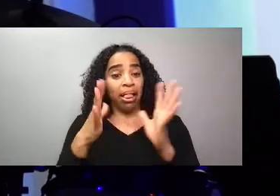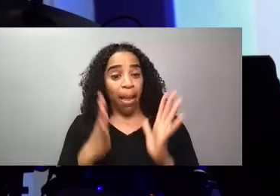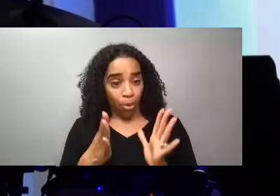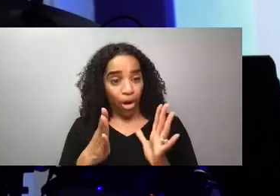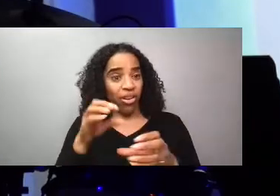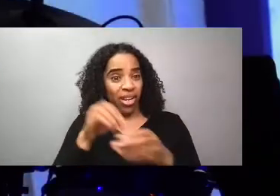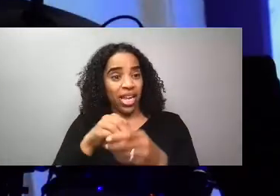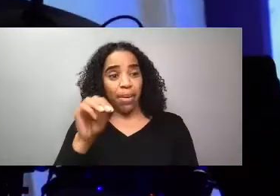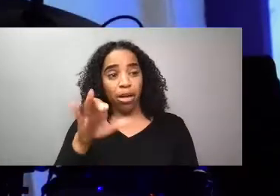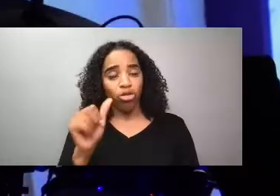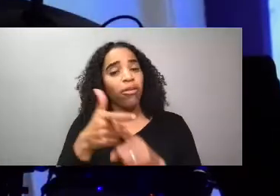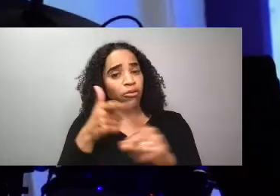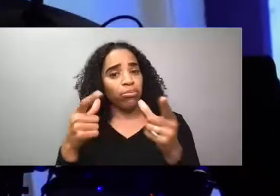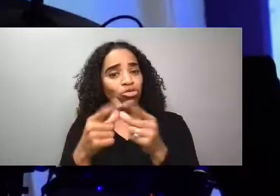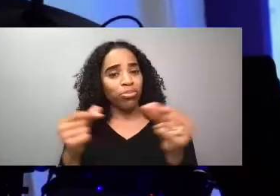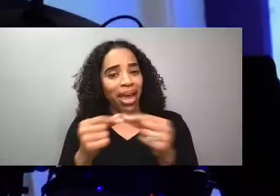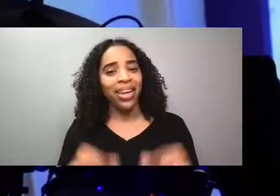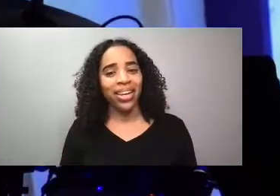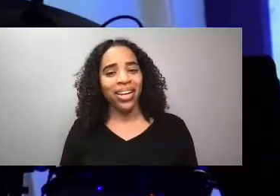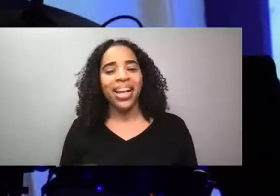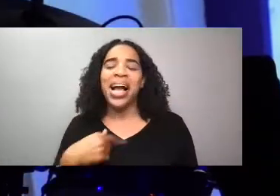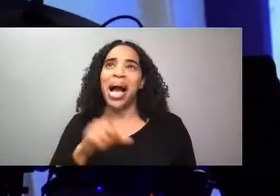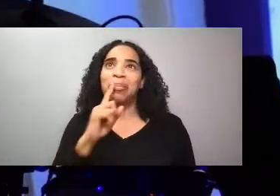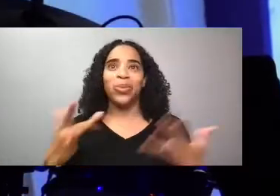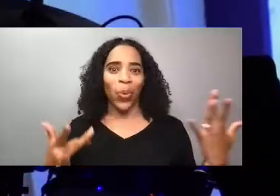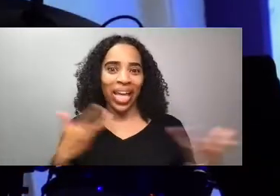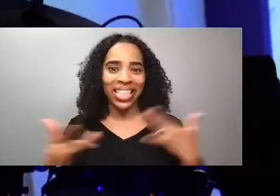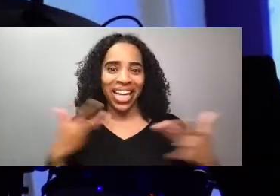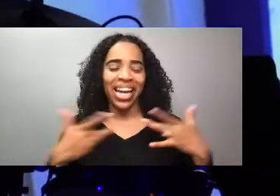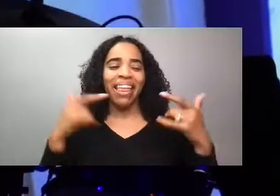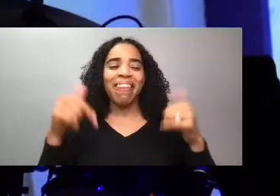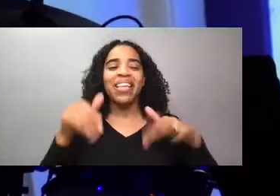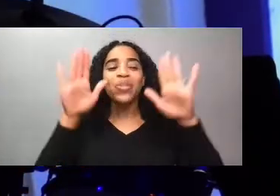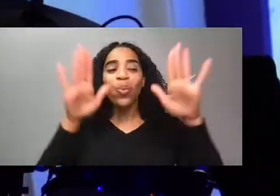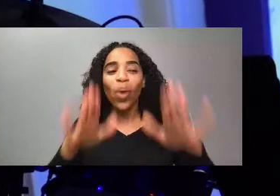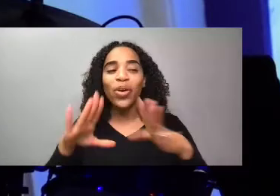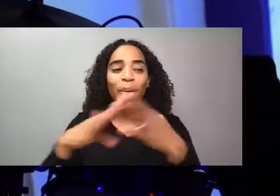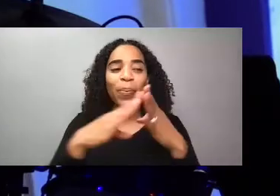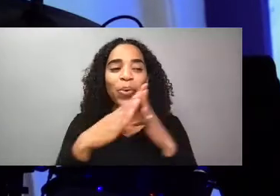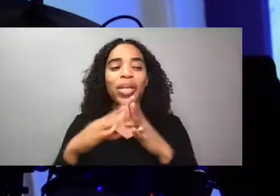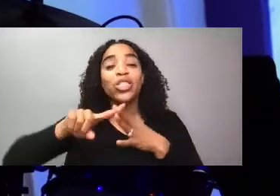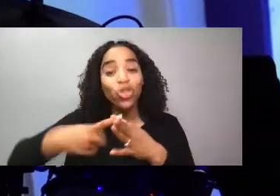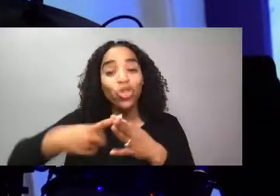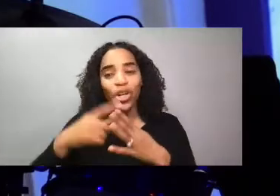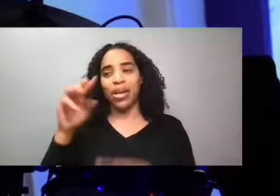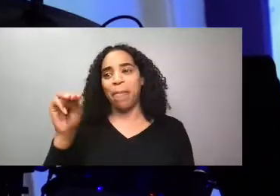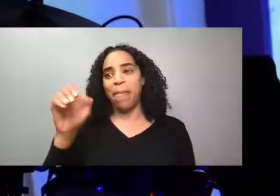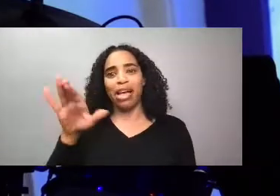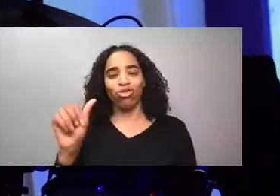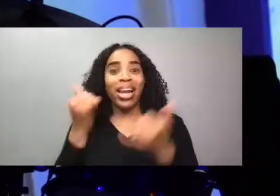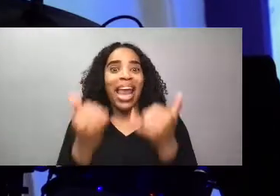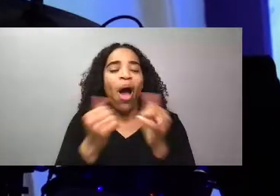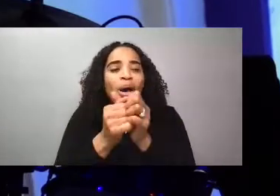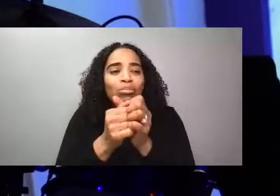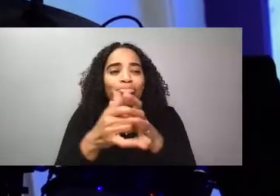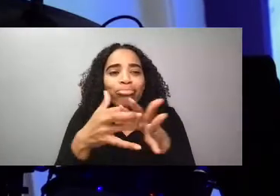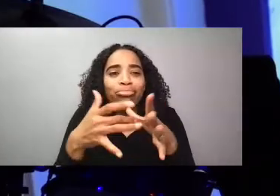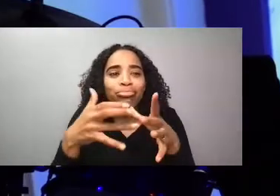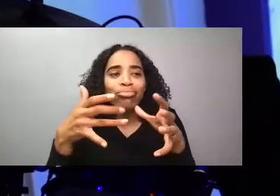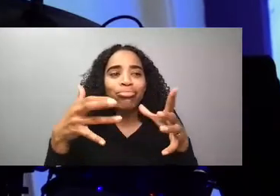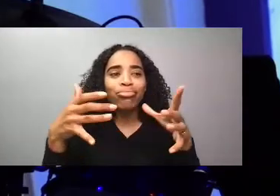Tokyo, Japan. I'm so excited that this wonderful community started by Maestra is expanding, inspiring nationally